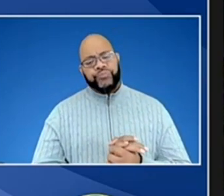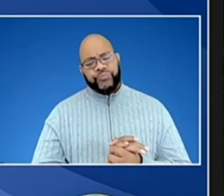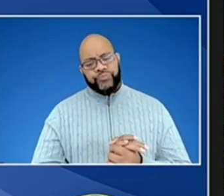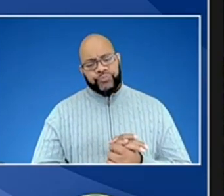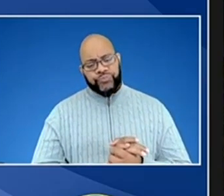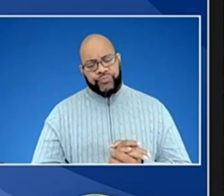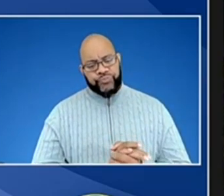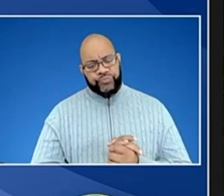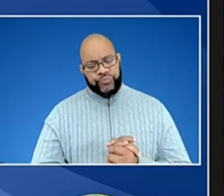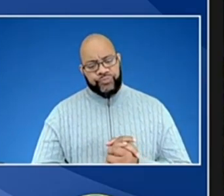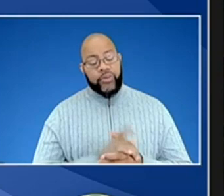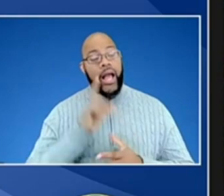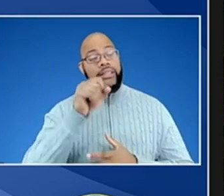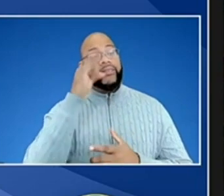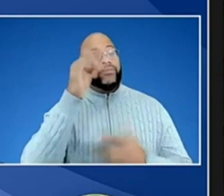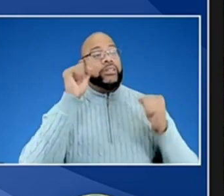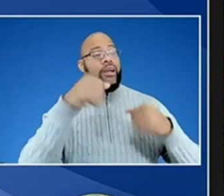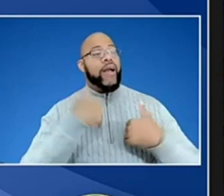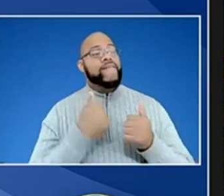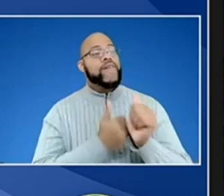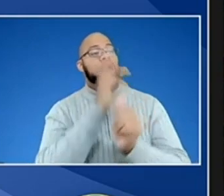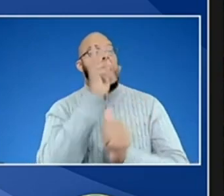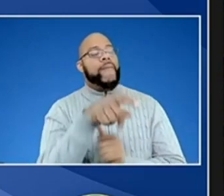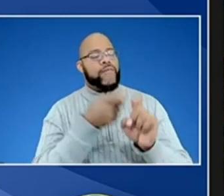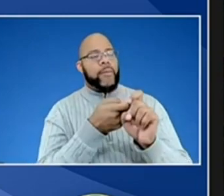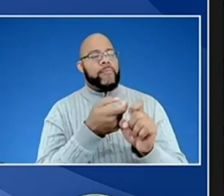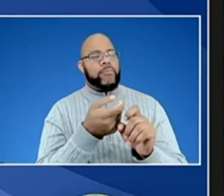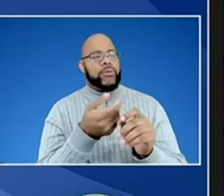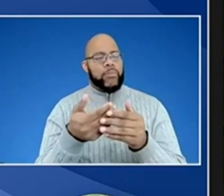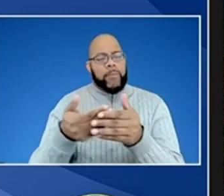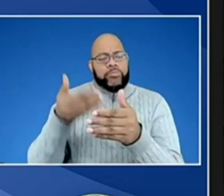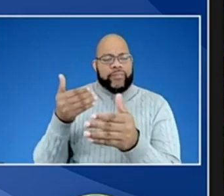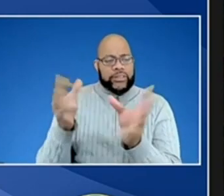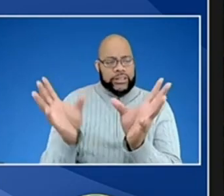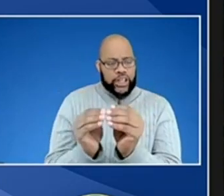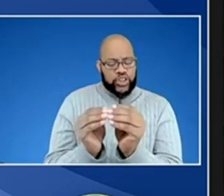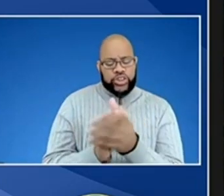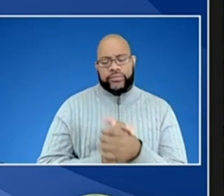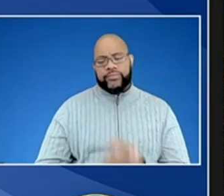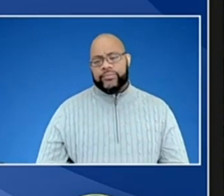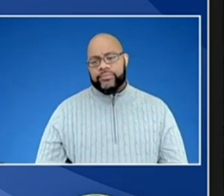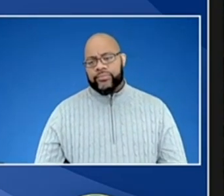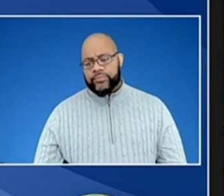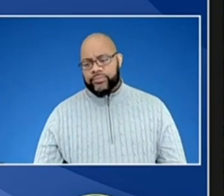ask if we can have some follow-up from last session.